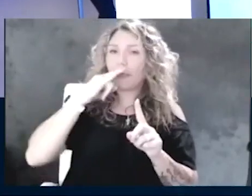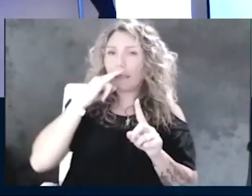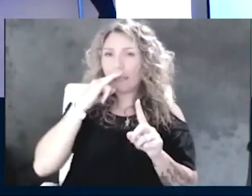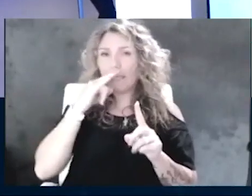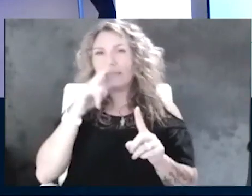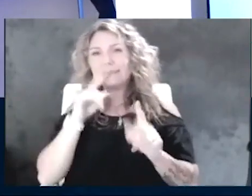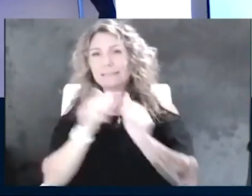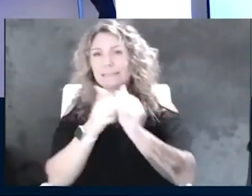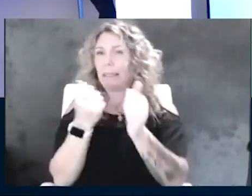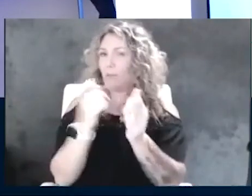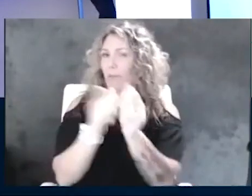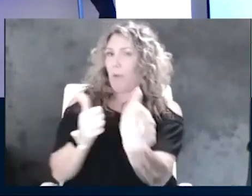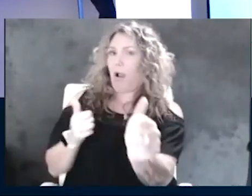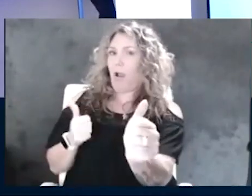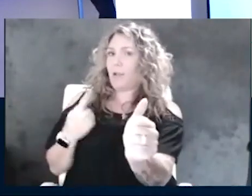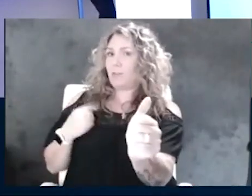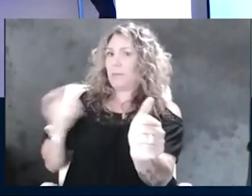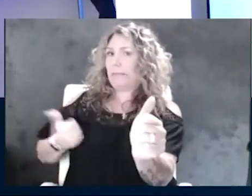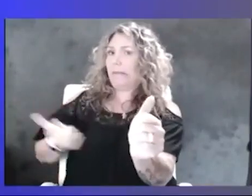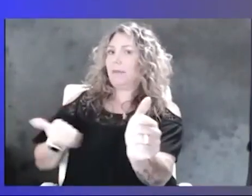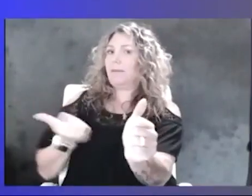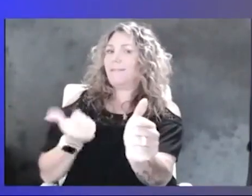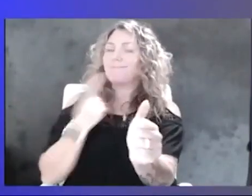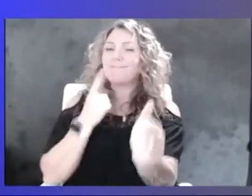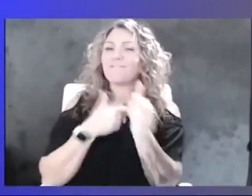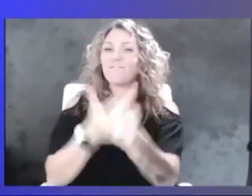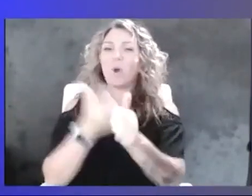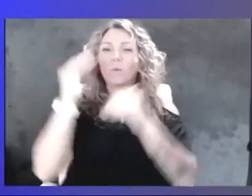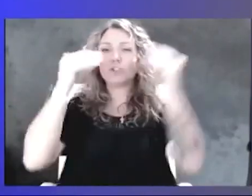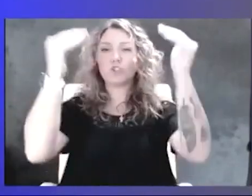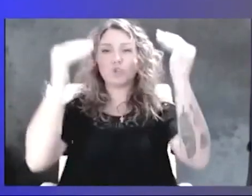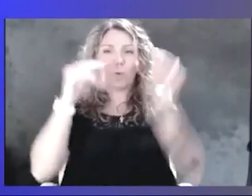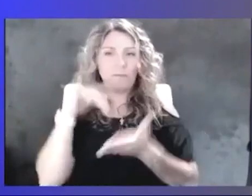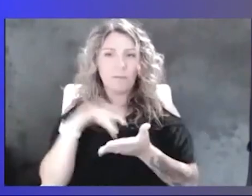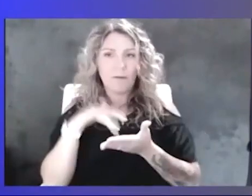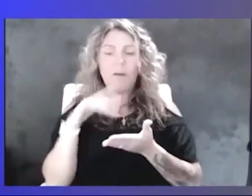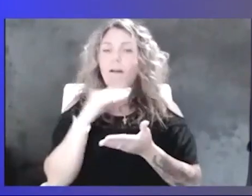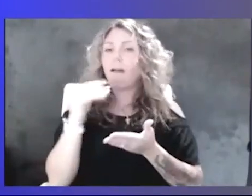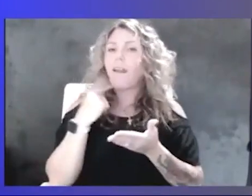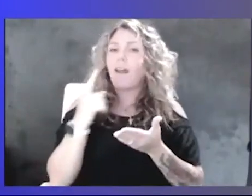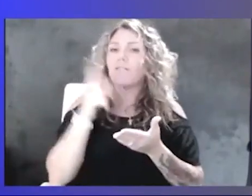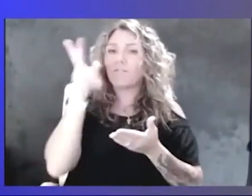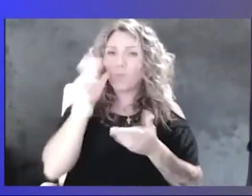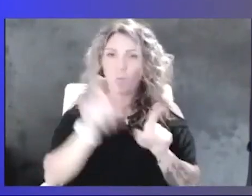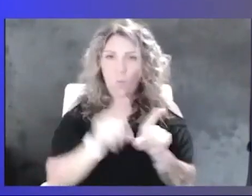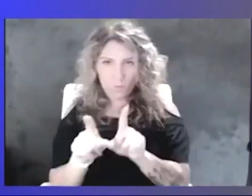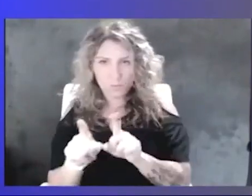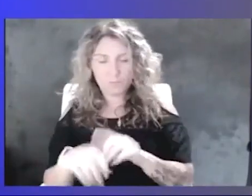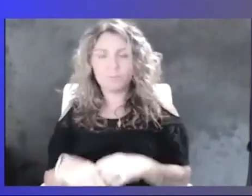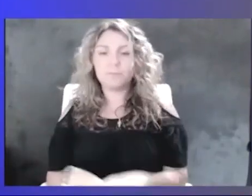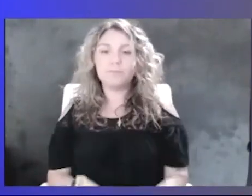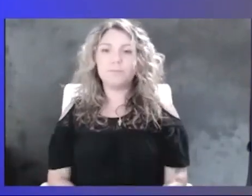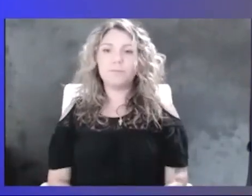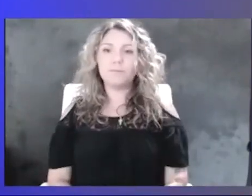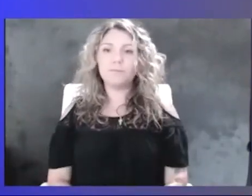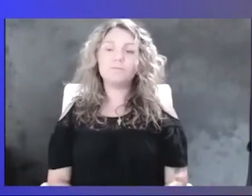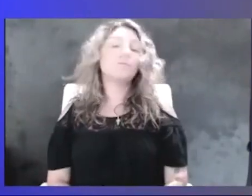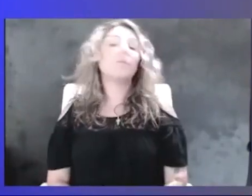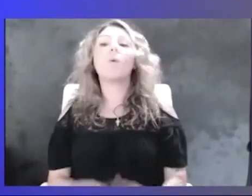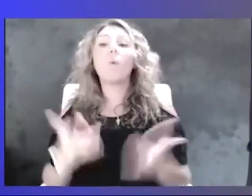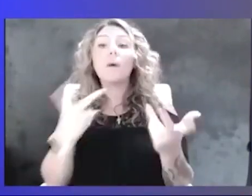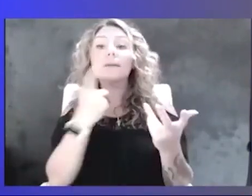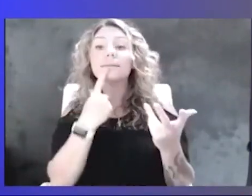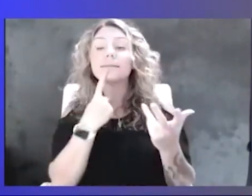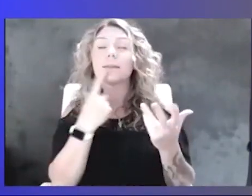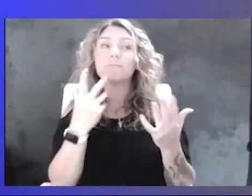So I'm following some of the adult stuff, and that's what I've heard as well. What I will say is that we know that one of